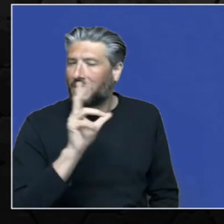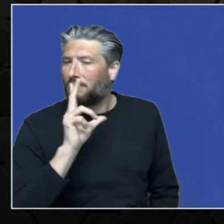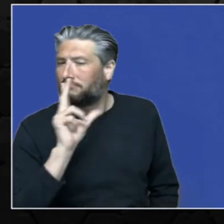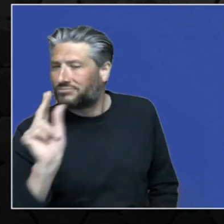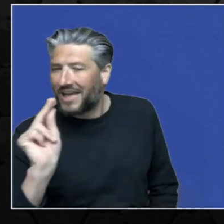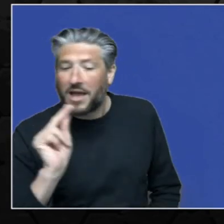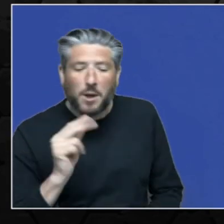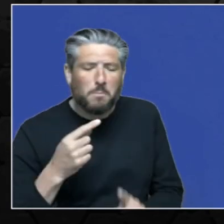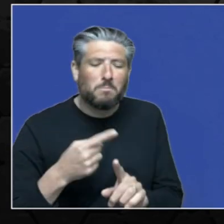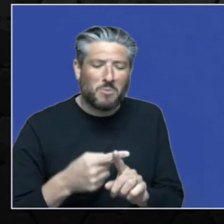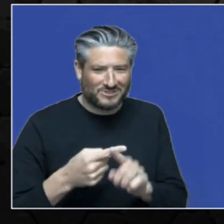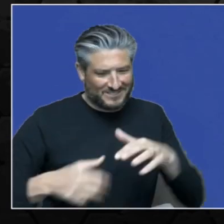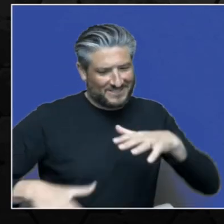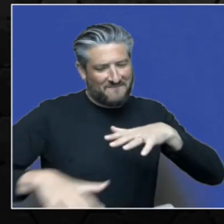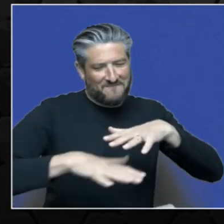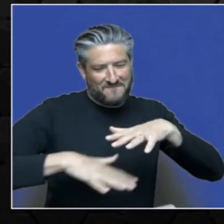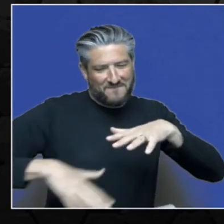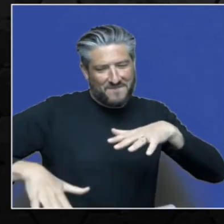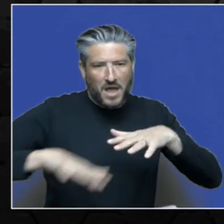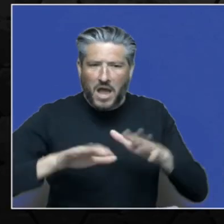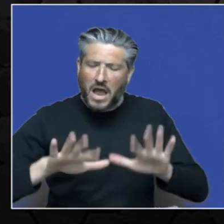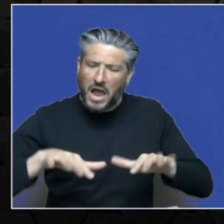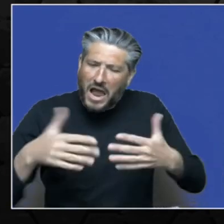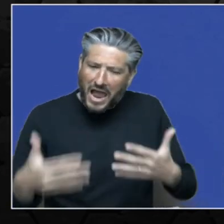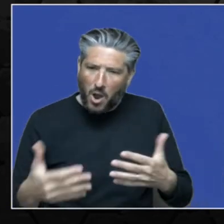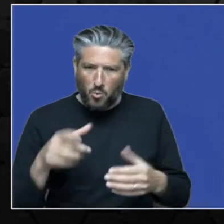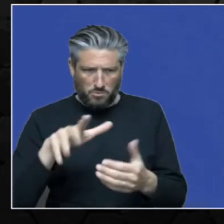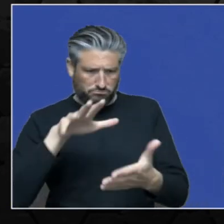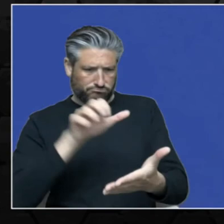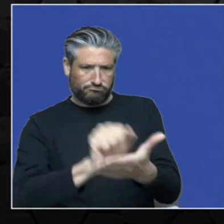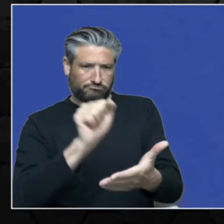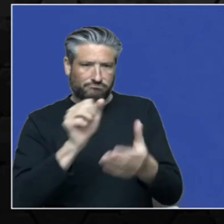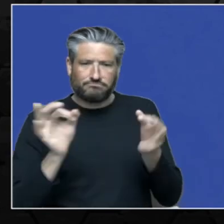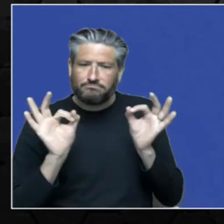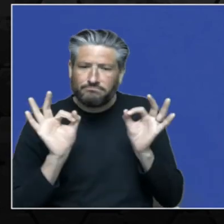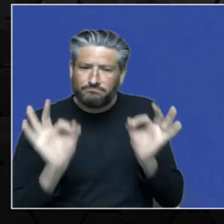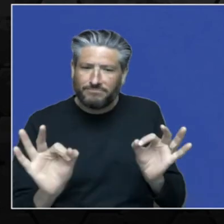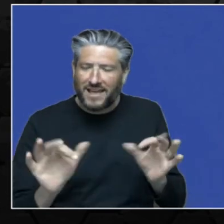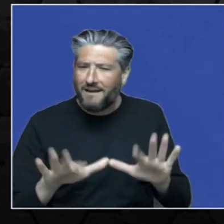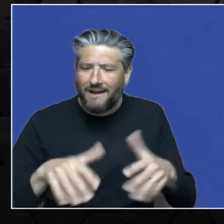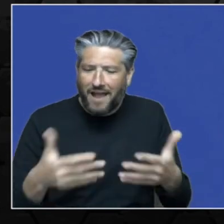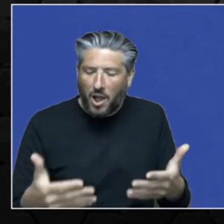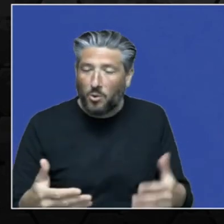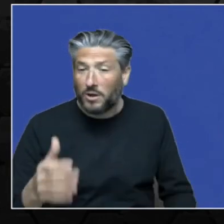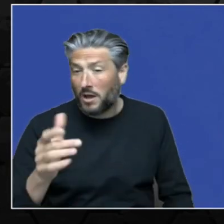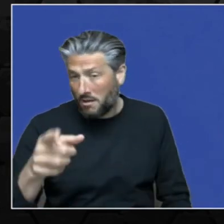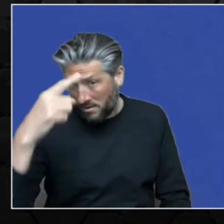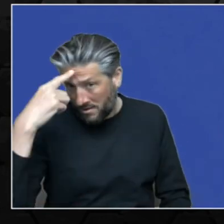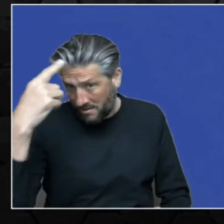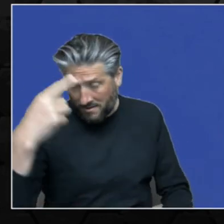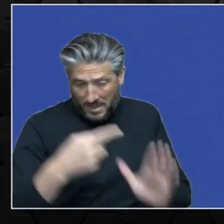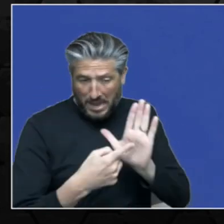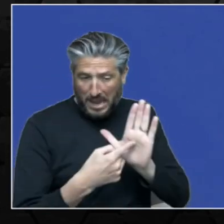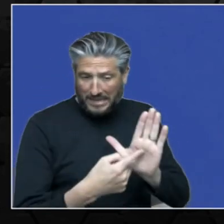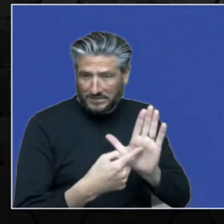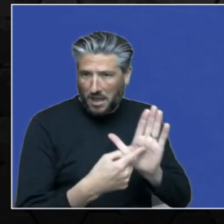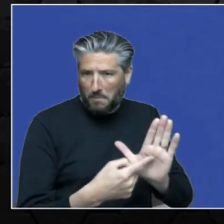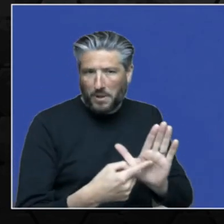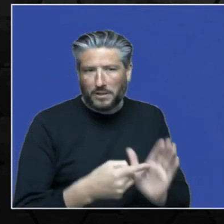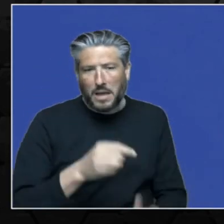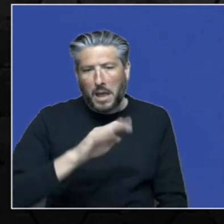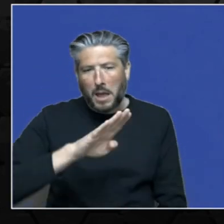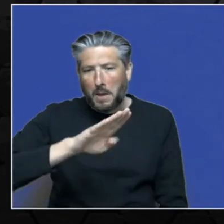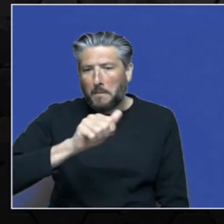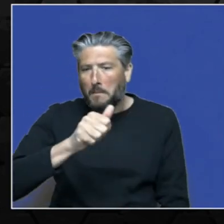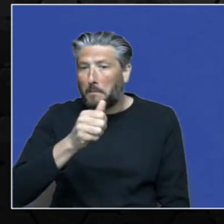Bad Like can mean sarcasm? good. Yeah, some slang words. So in like let's say the slang, the adjective bad can means good. So